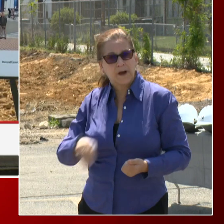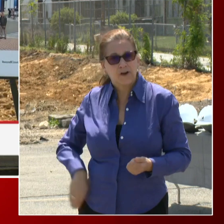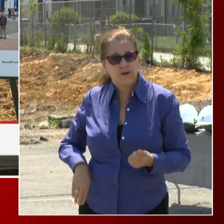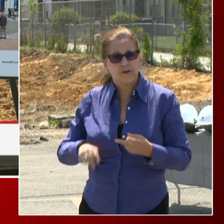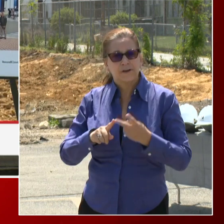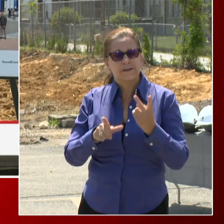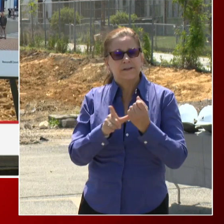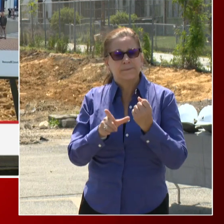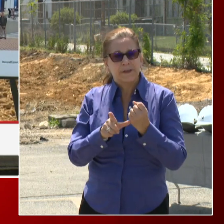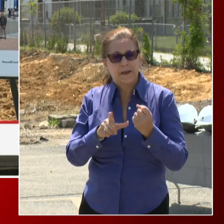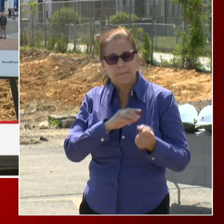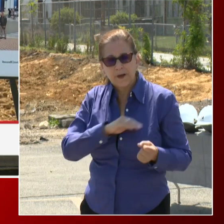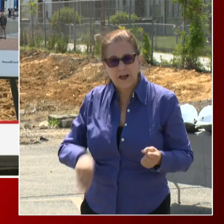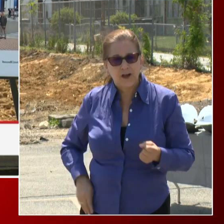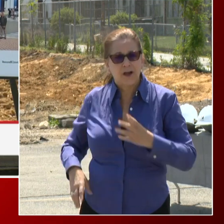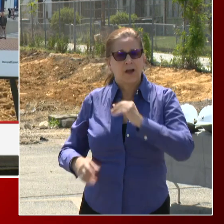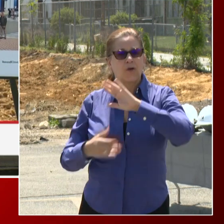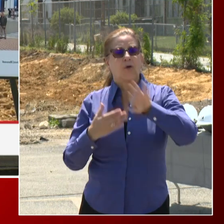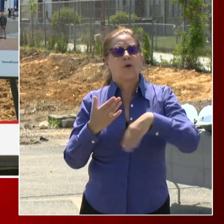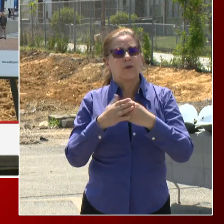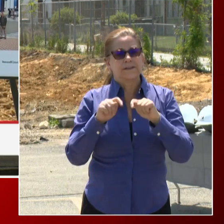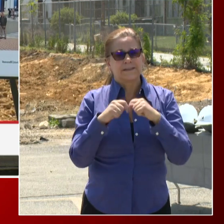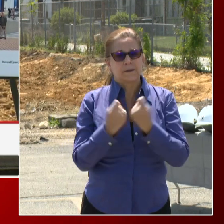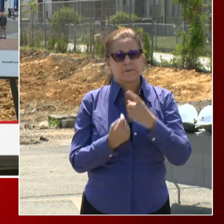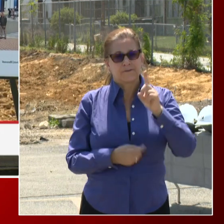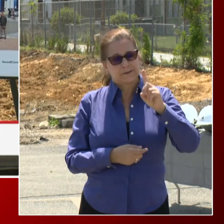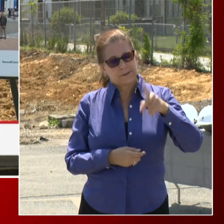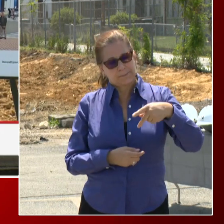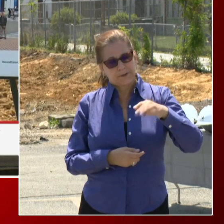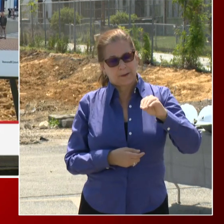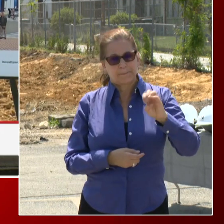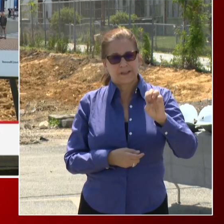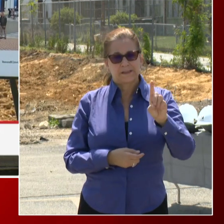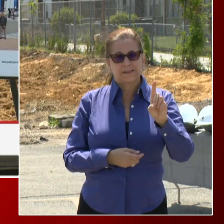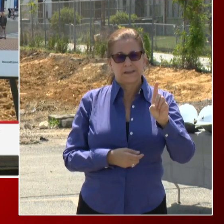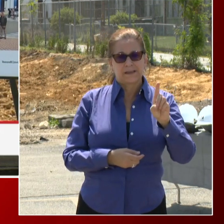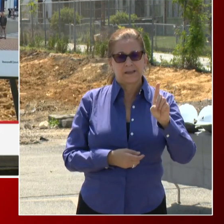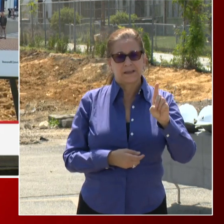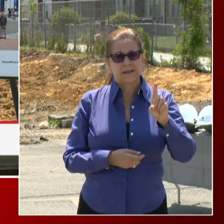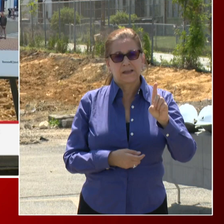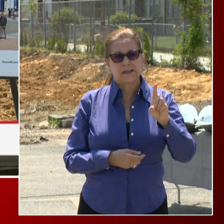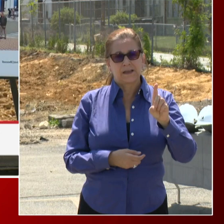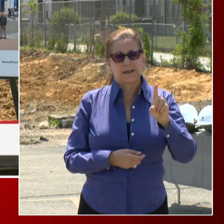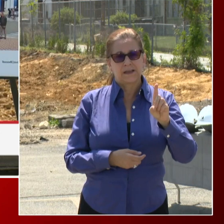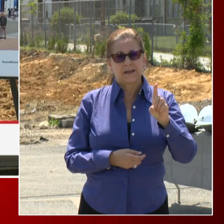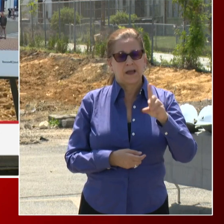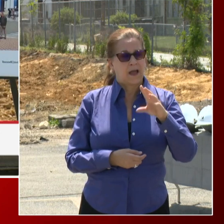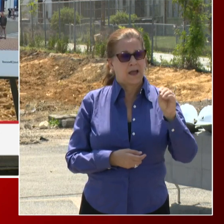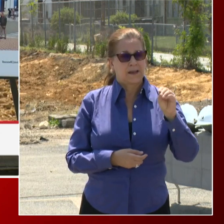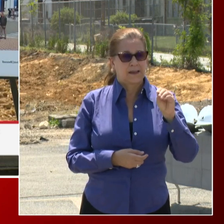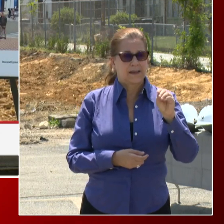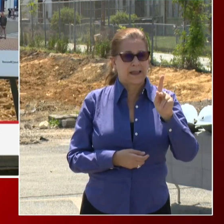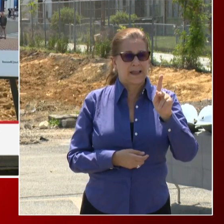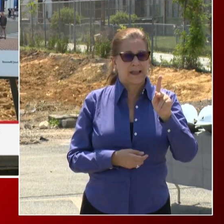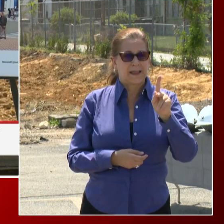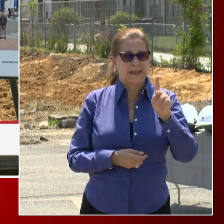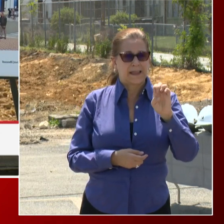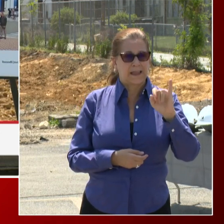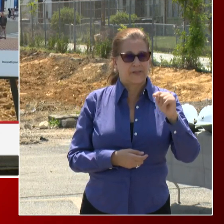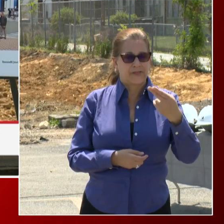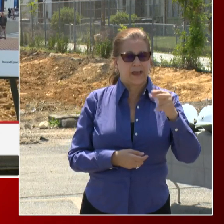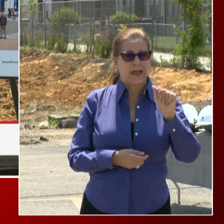entire team at DMPED, led by Keith Anderson, Councilman Vince Gray, the ANC Chair Terrell Holcomb,